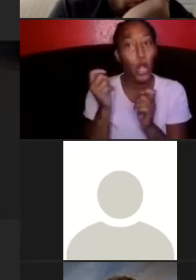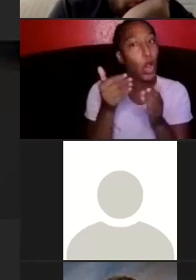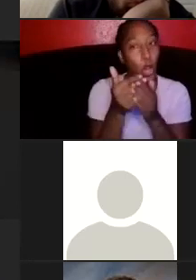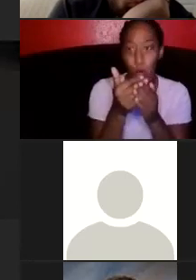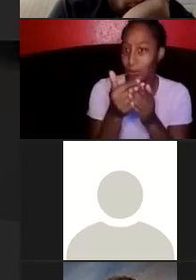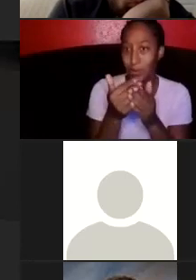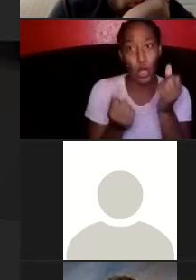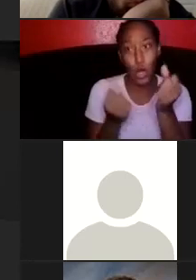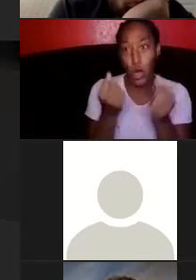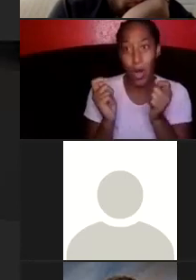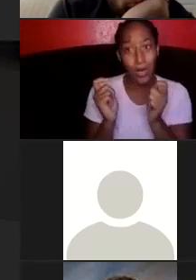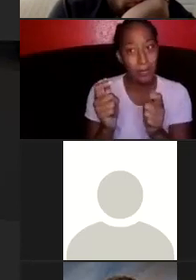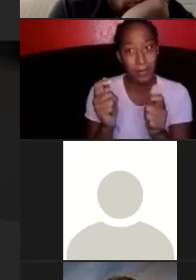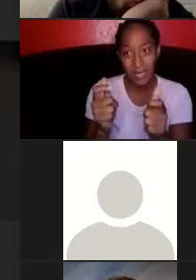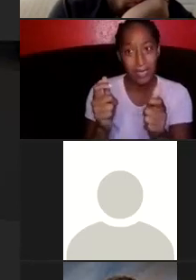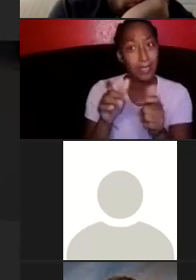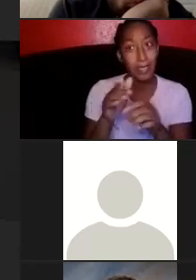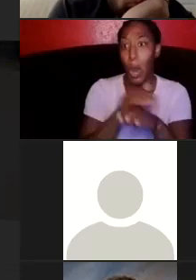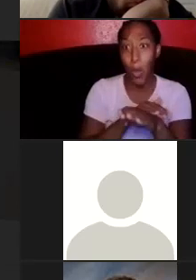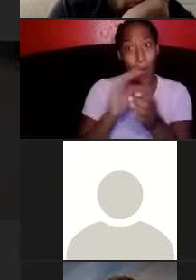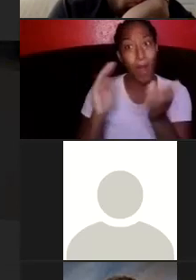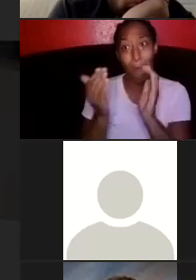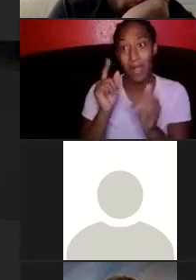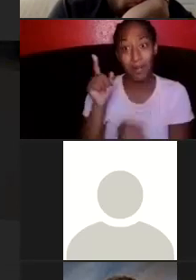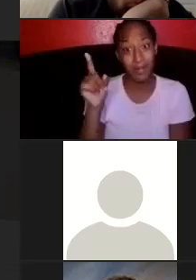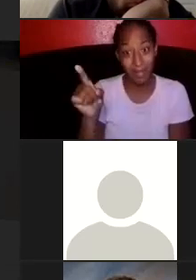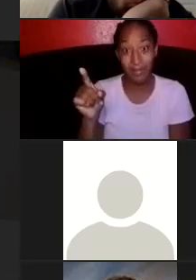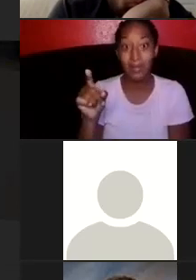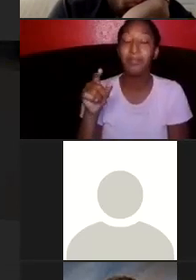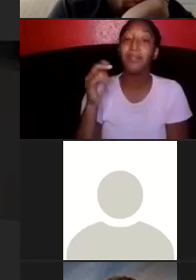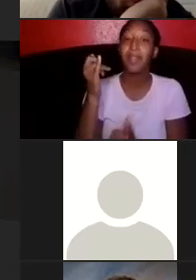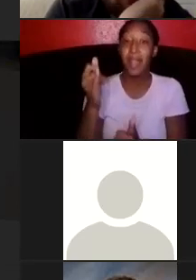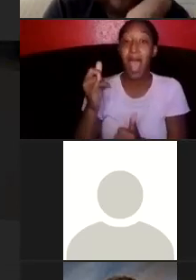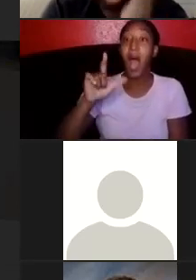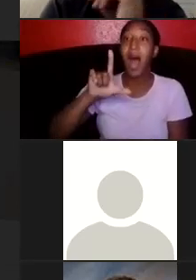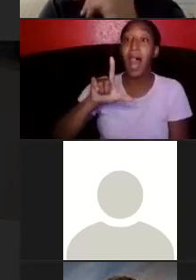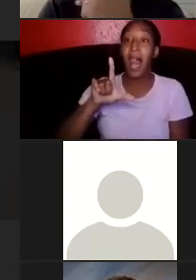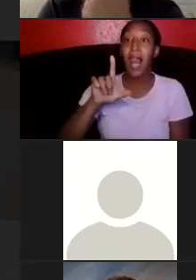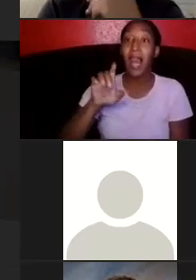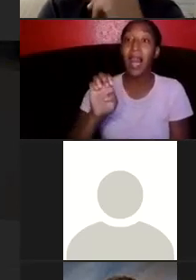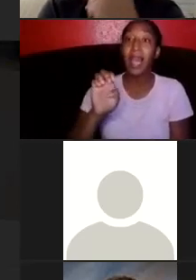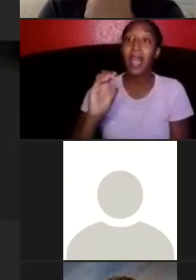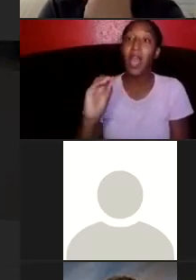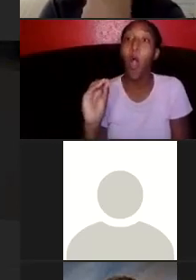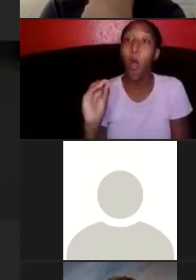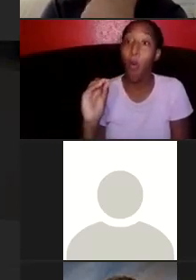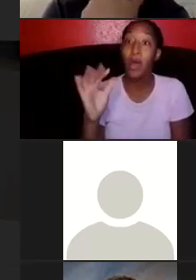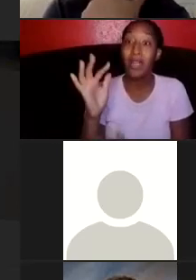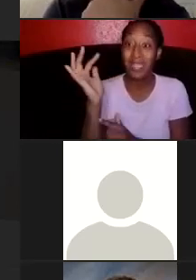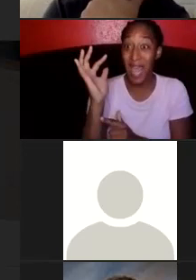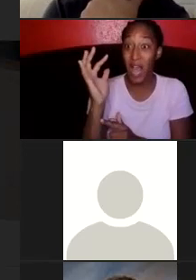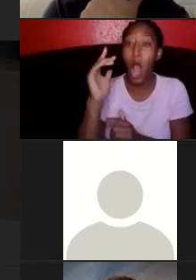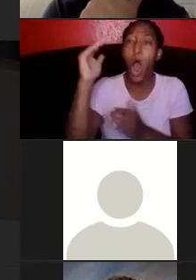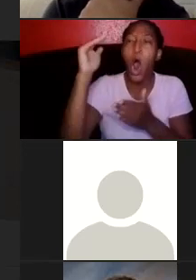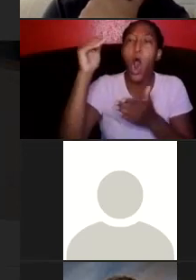All right, let's take a look at a LEO satellite. So a LEO satellite is a low Earth orbit satellite. So the